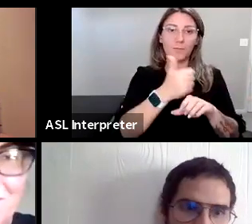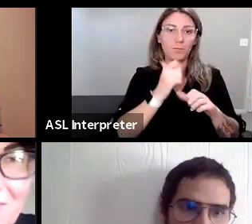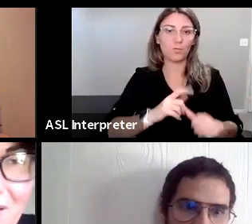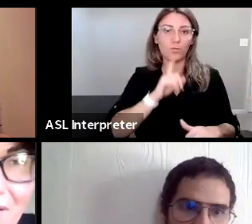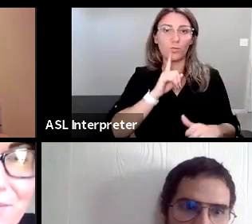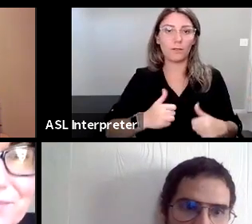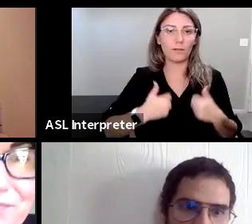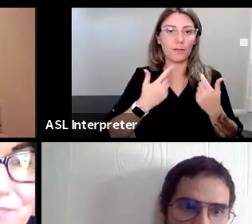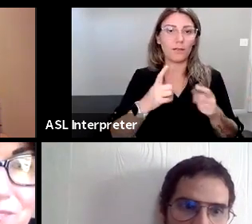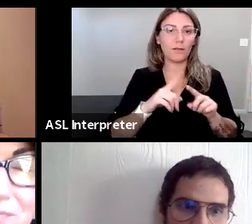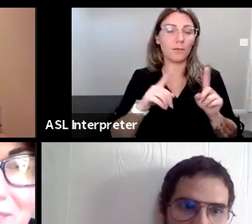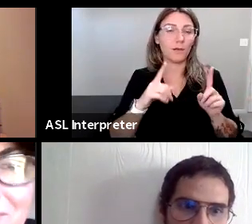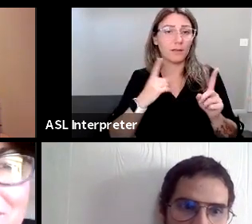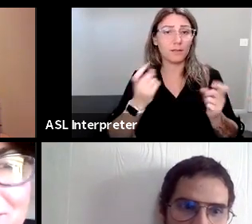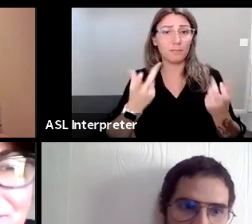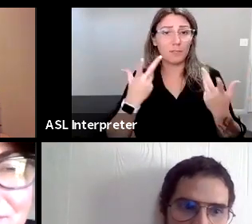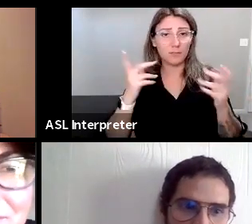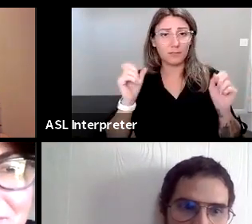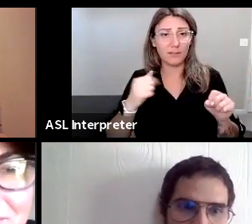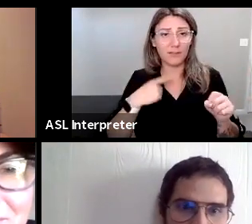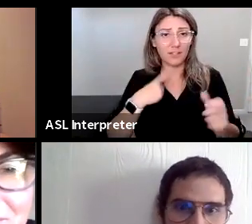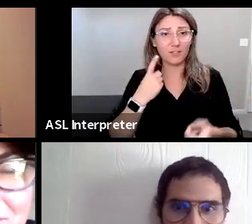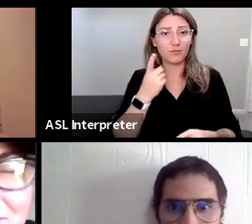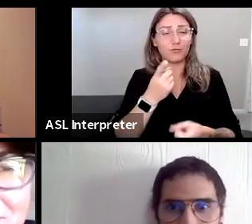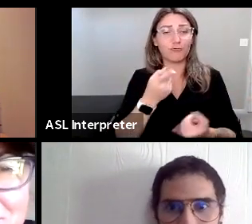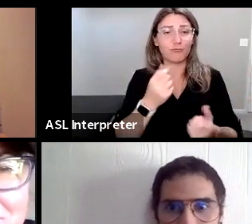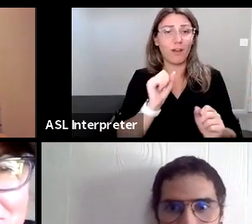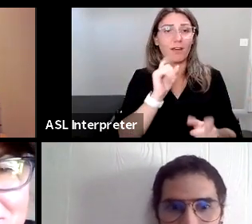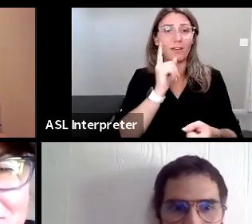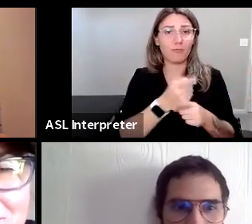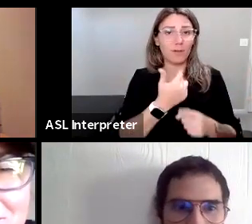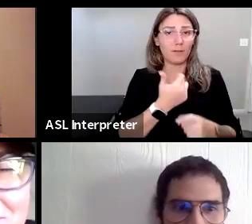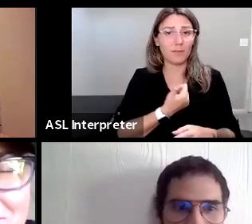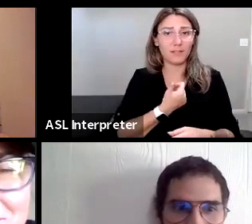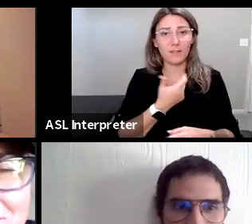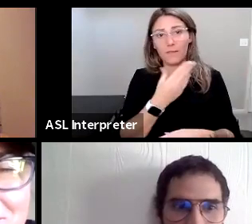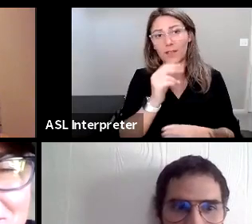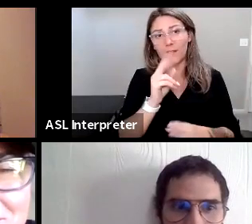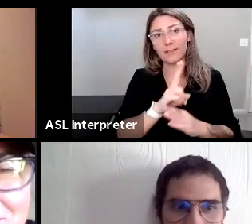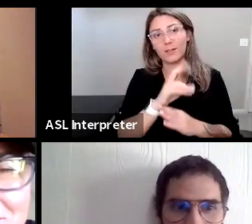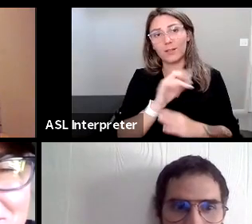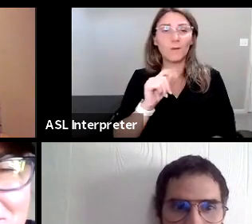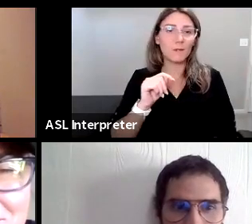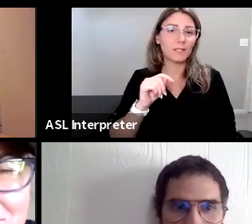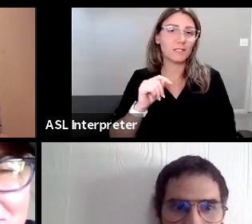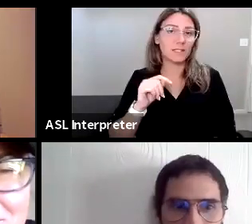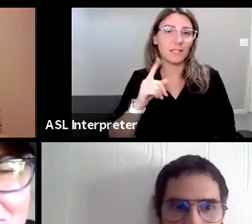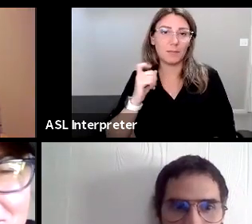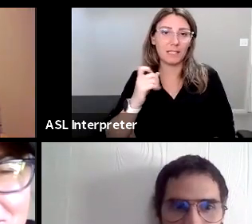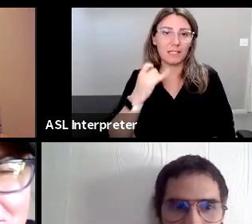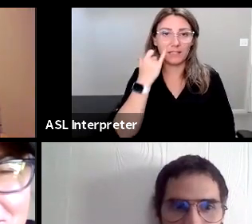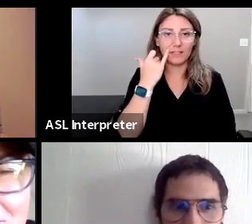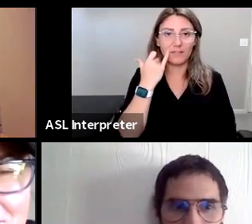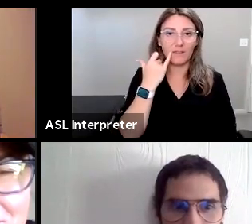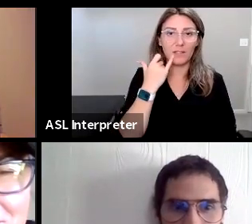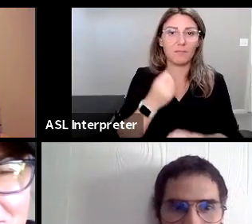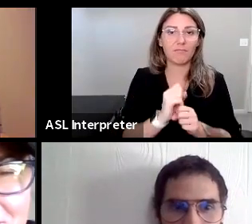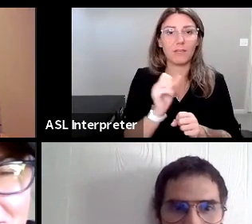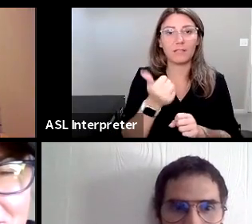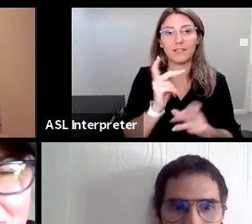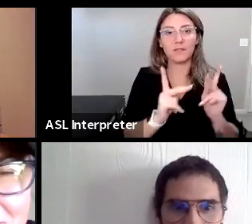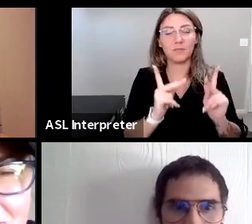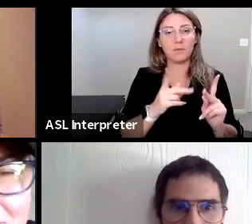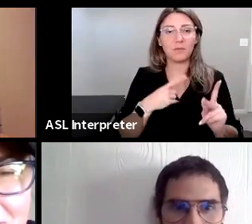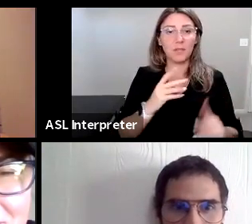as much as I can, I try to correct myself and use it, because if it makes other people feel better, there's